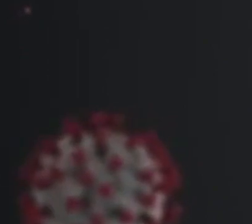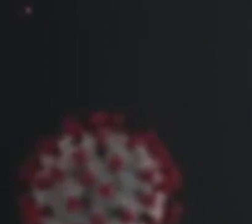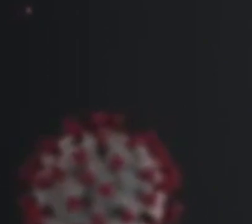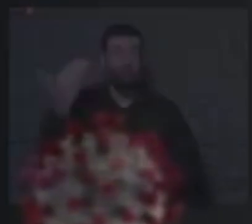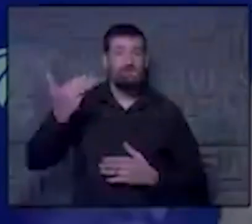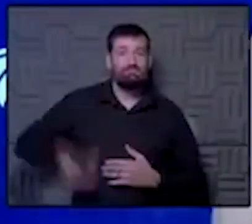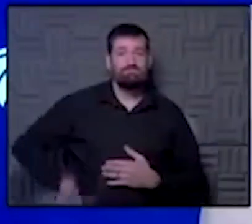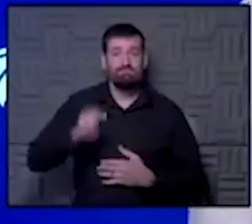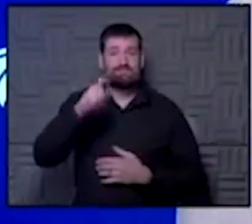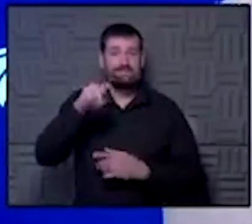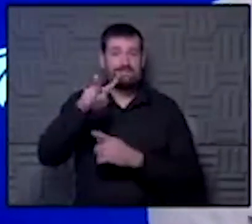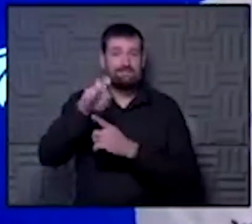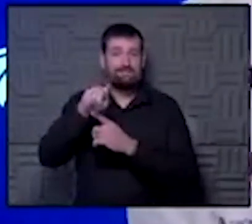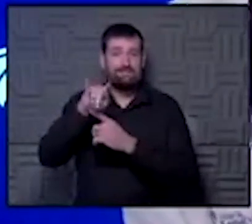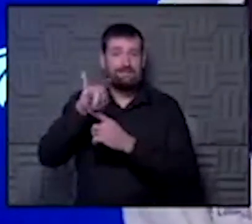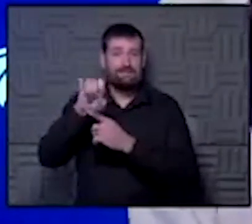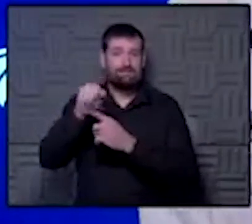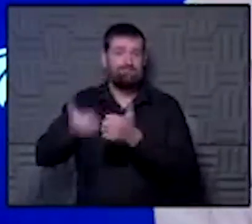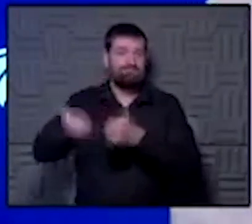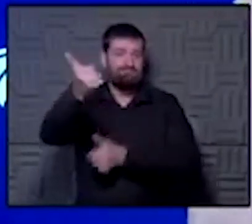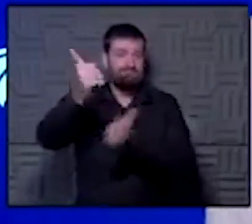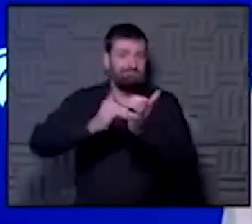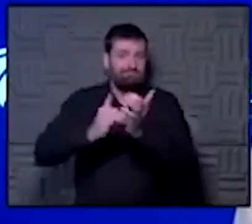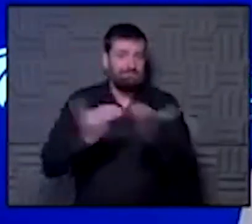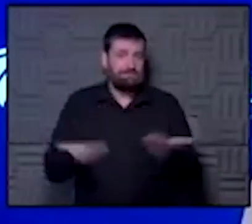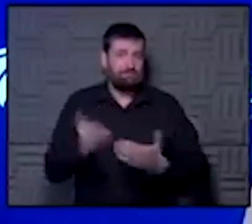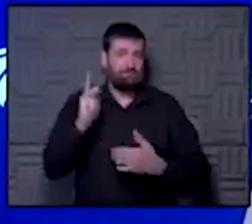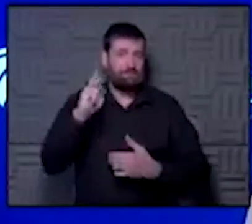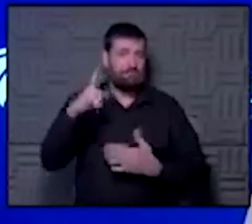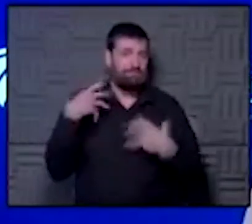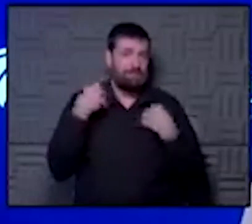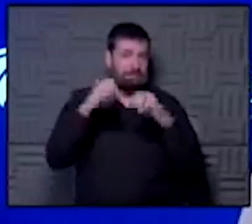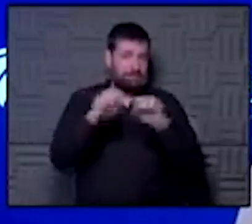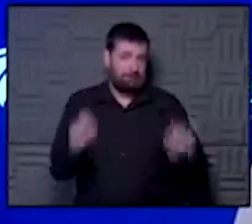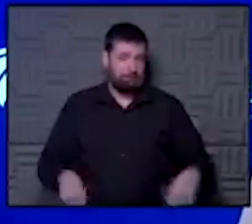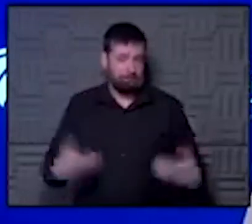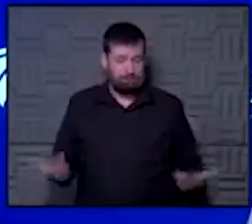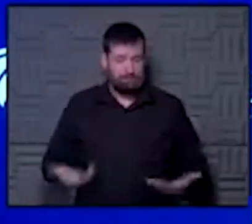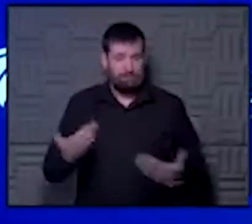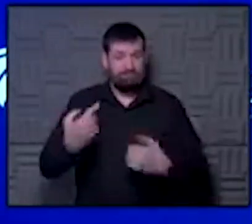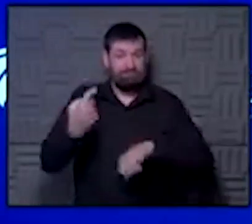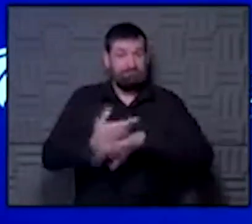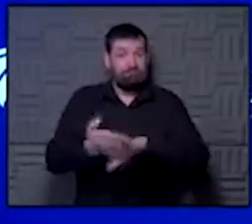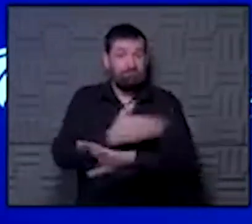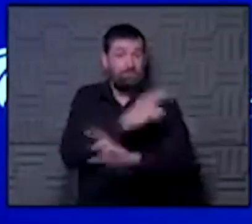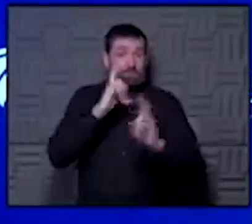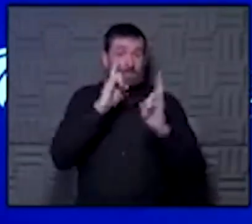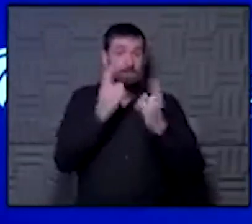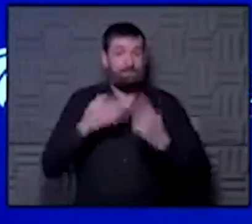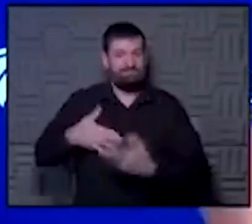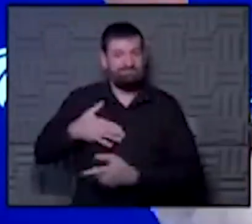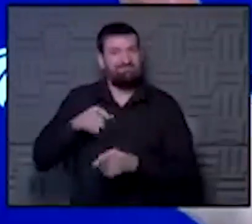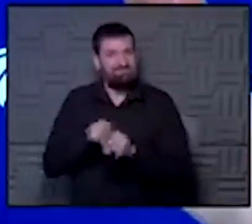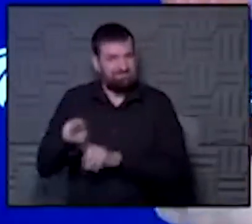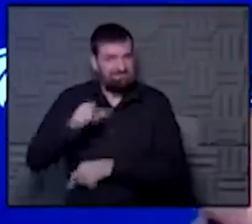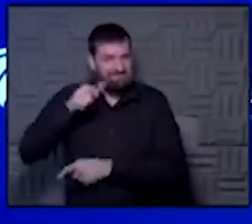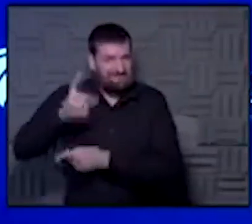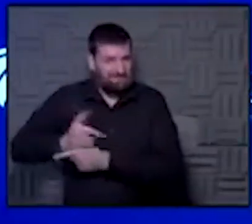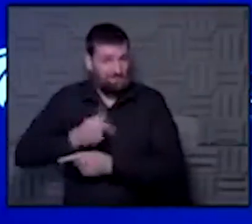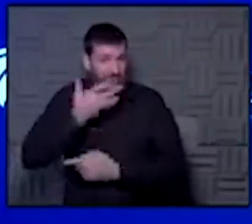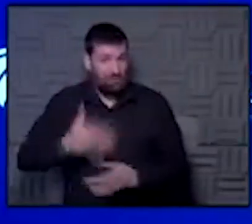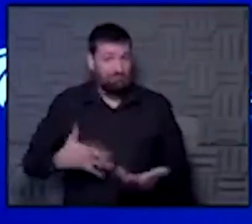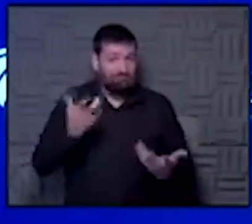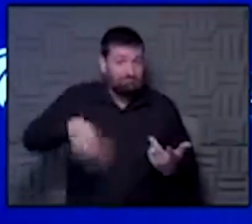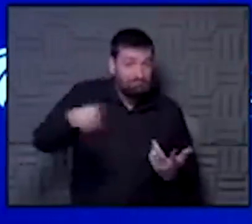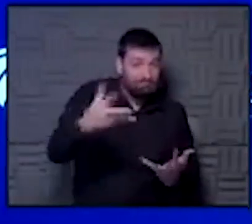Good morning. This is Stites, Chief Medical Officer here at the University of Kansas Health System. Back with you today on the day before Halloween, also my sister's birthday, in case anybody wanted to